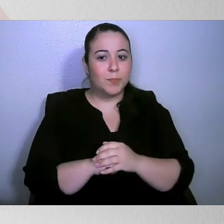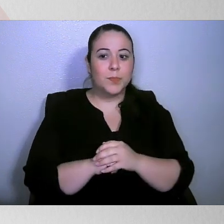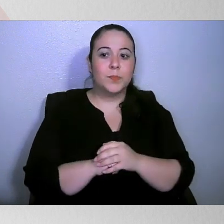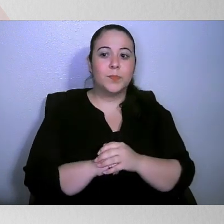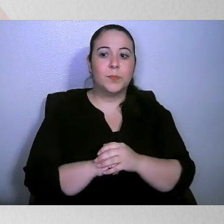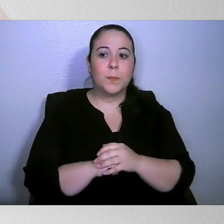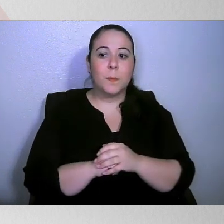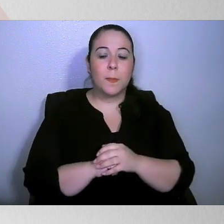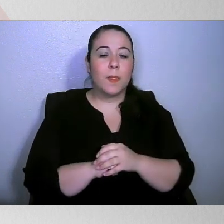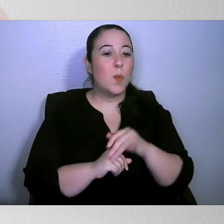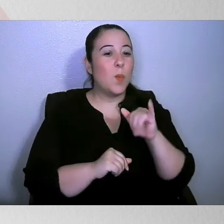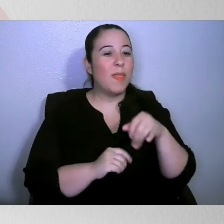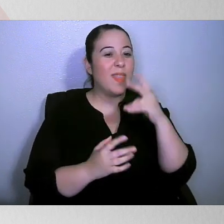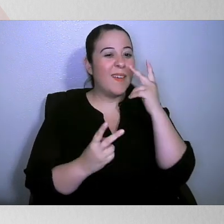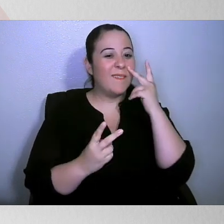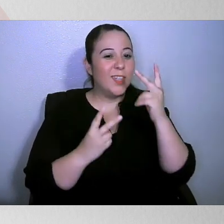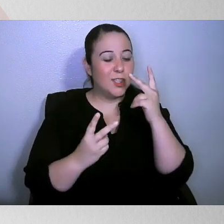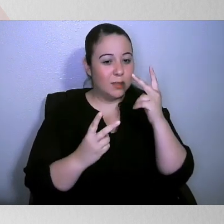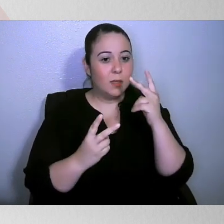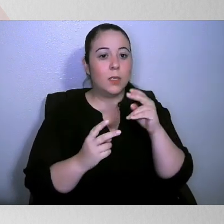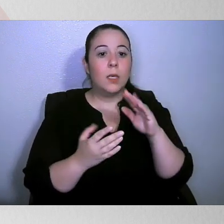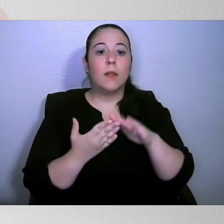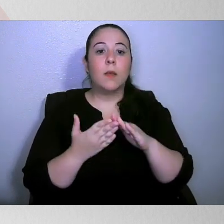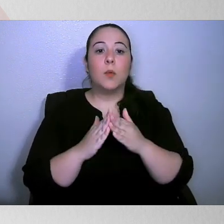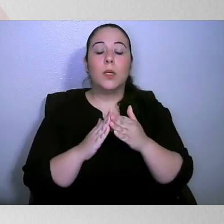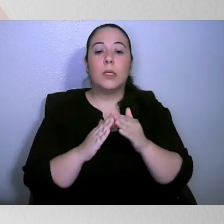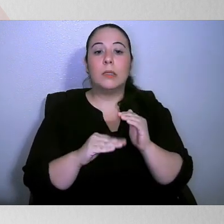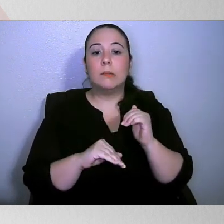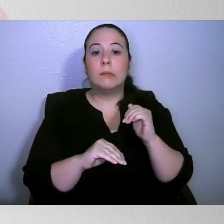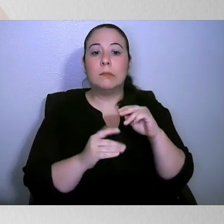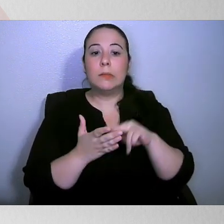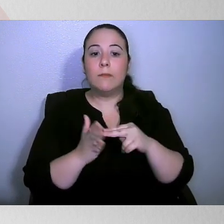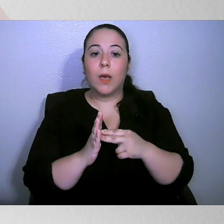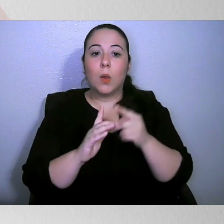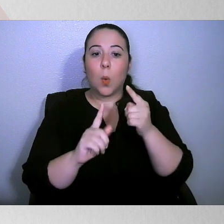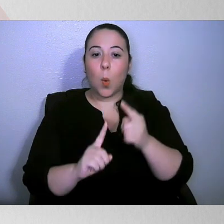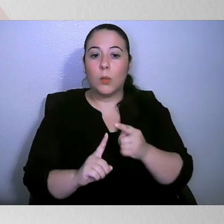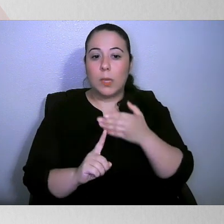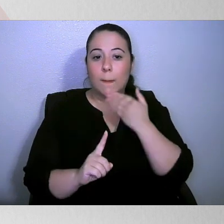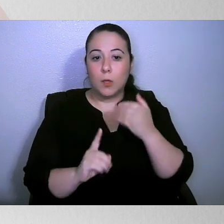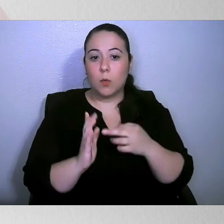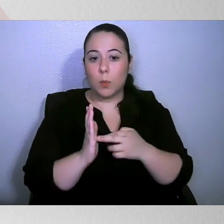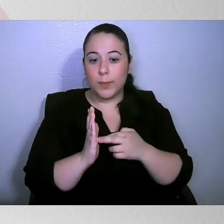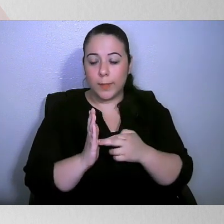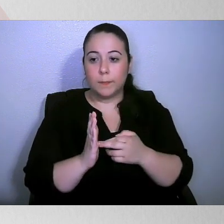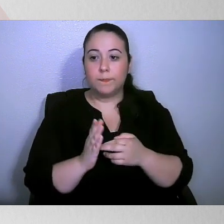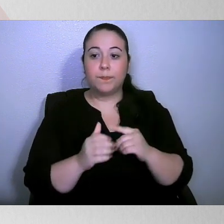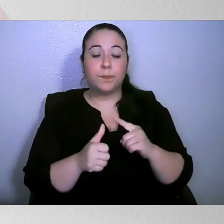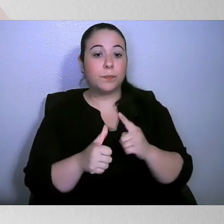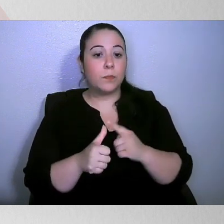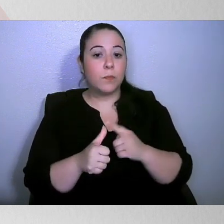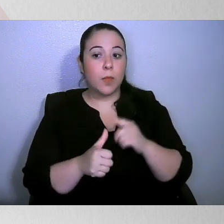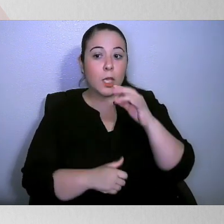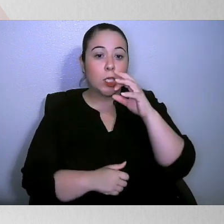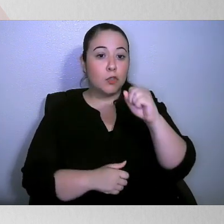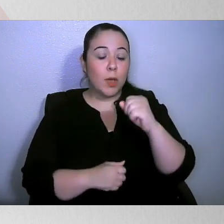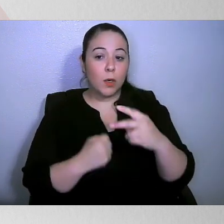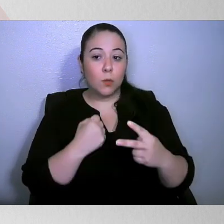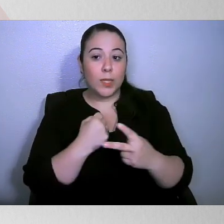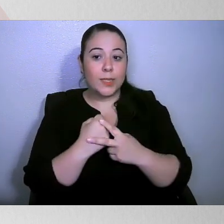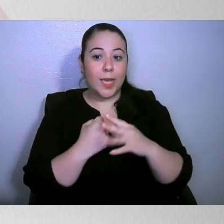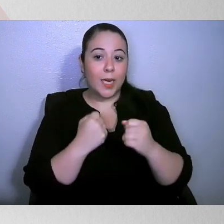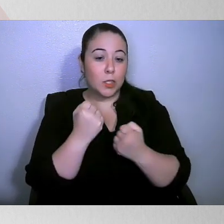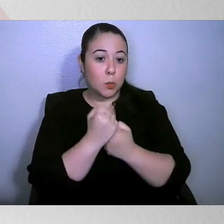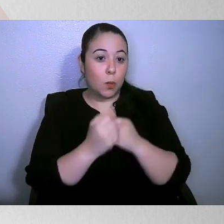With that vision in mind, the community defined a set of goals that best represents them, including goal number 1, attract, retain, and